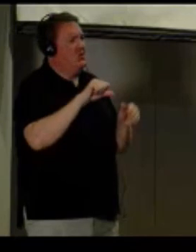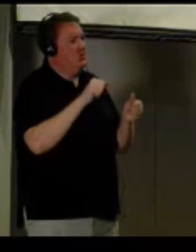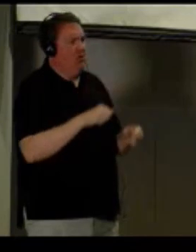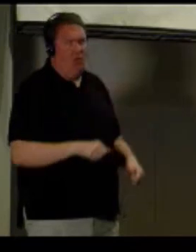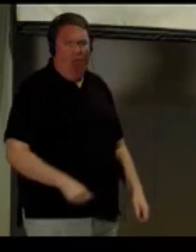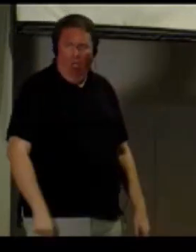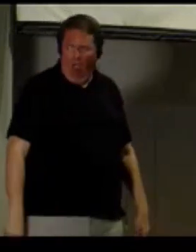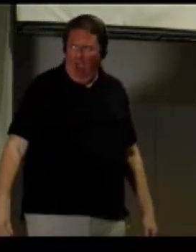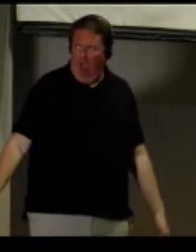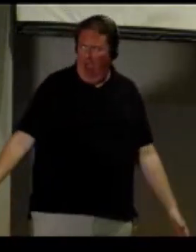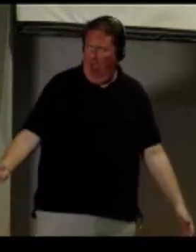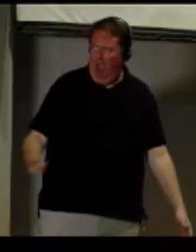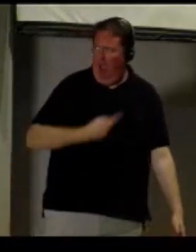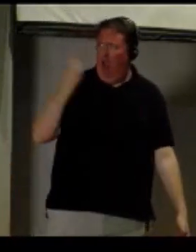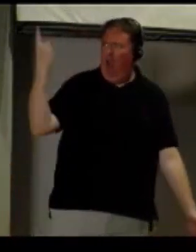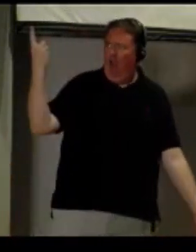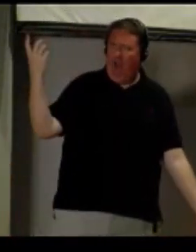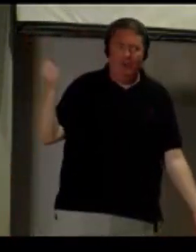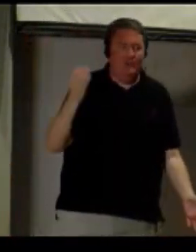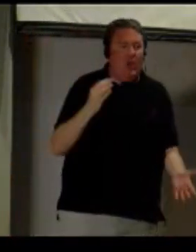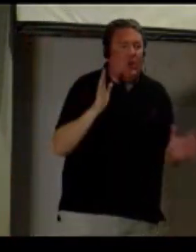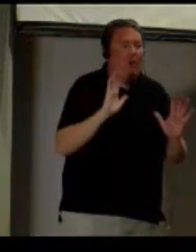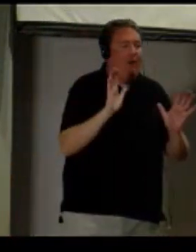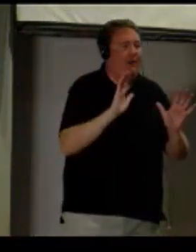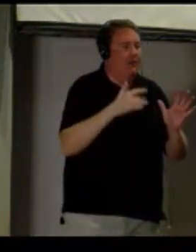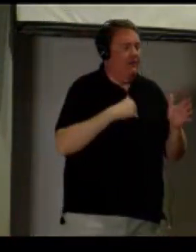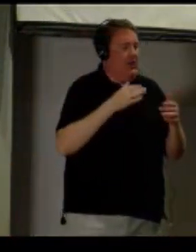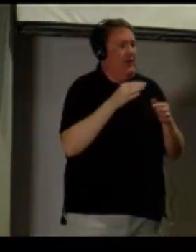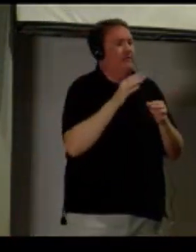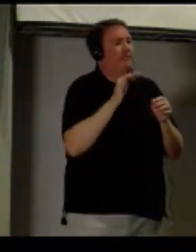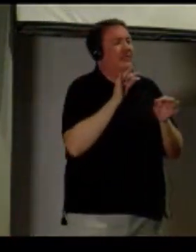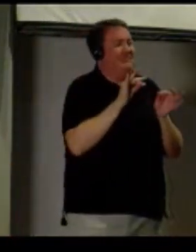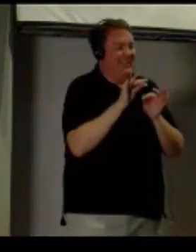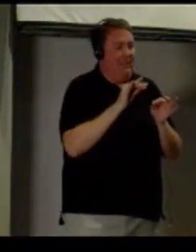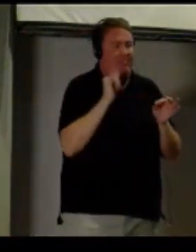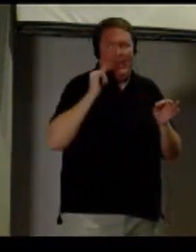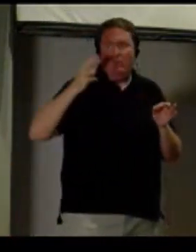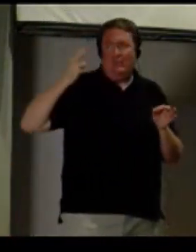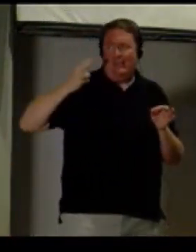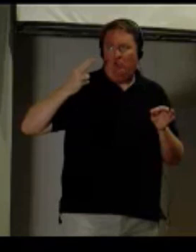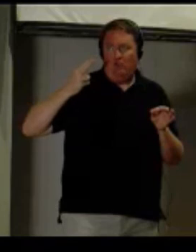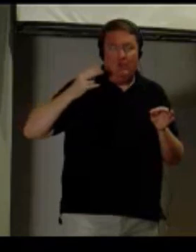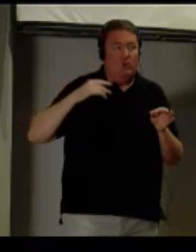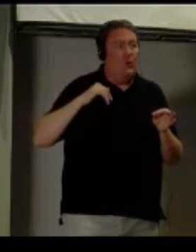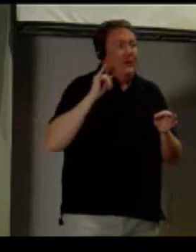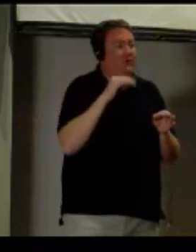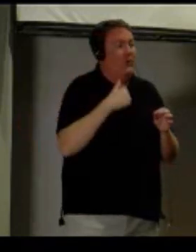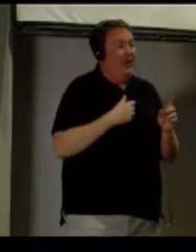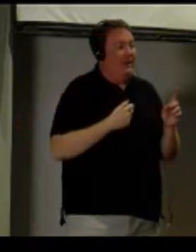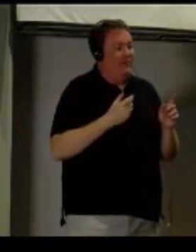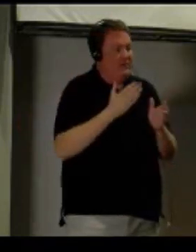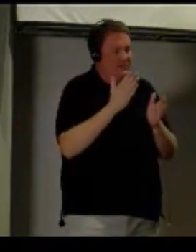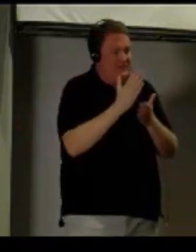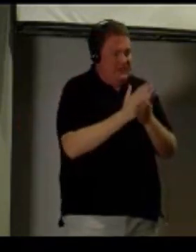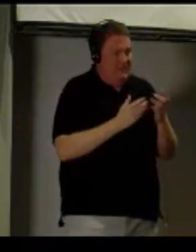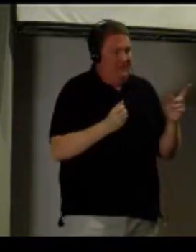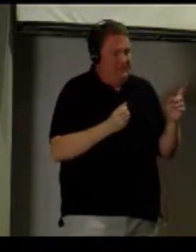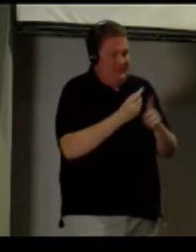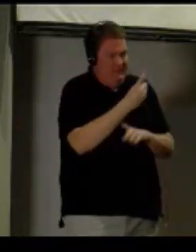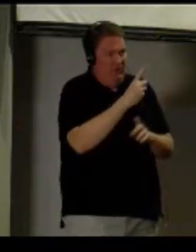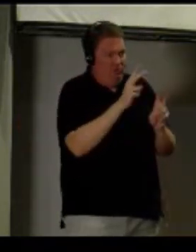So I just sort of fill this in as part of a history that when you do have this deviation analysis, and you can